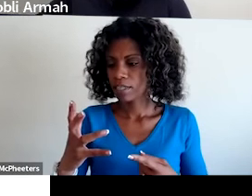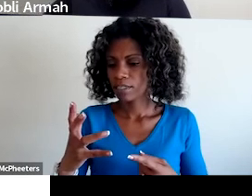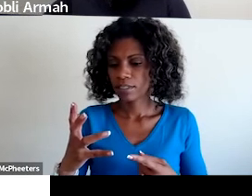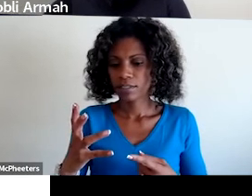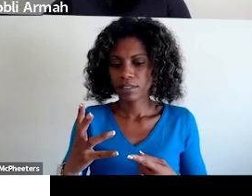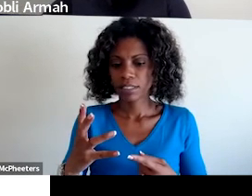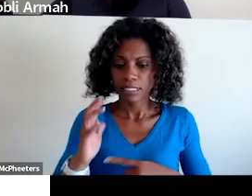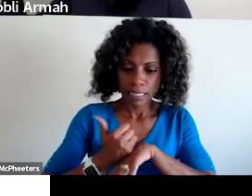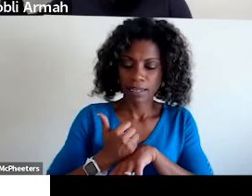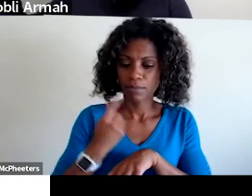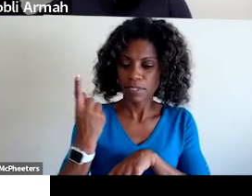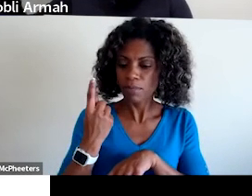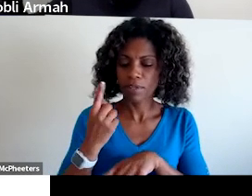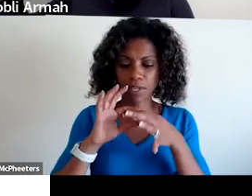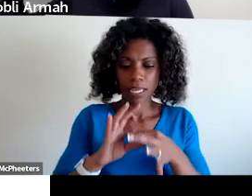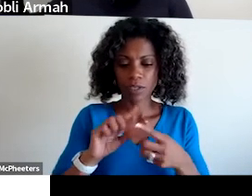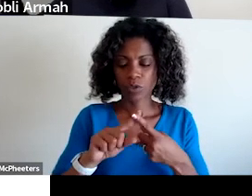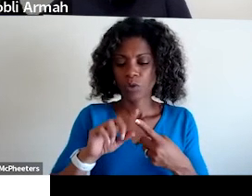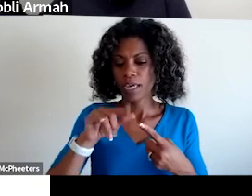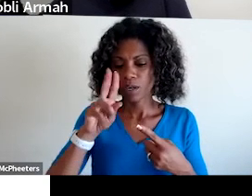are not here? What about,